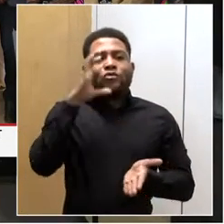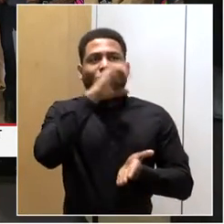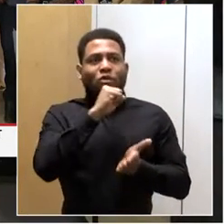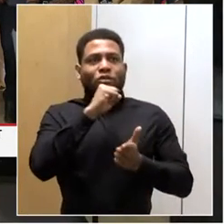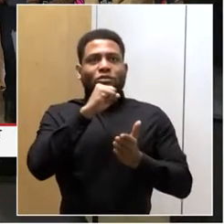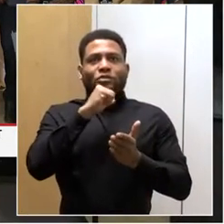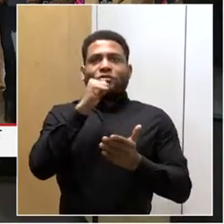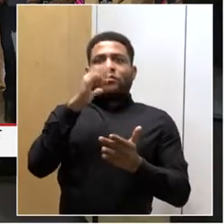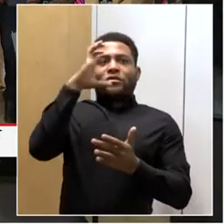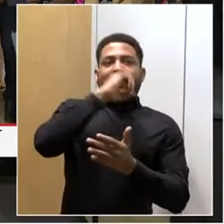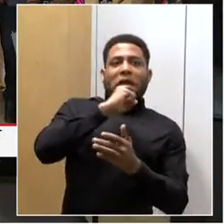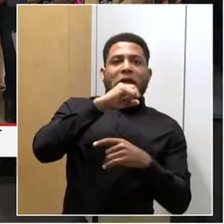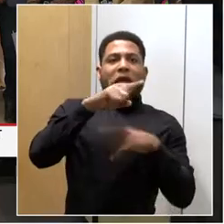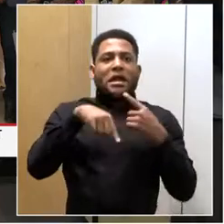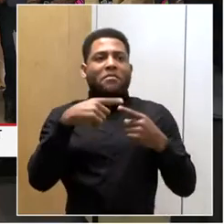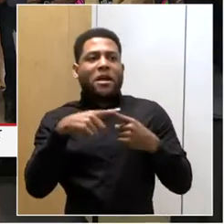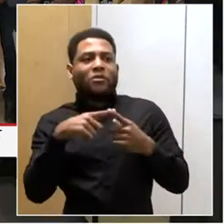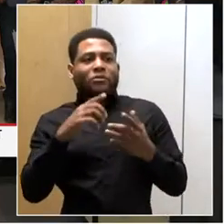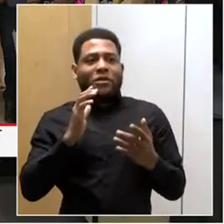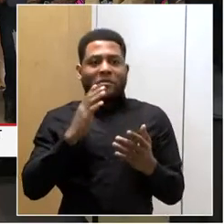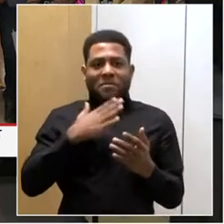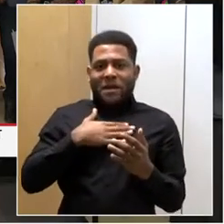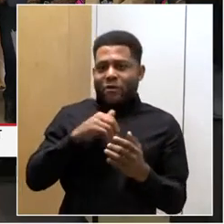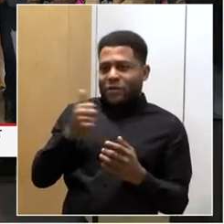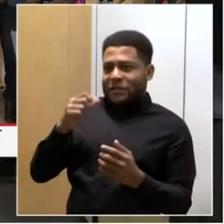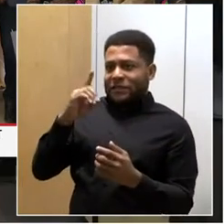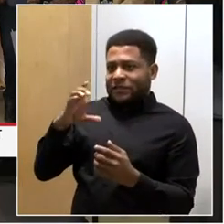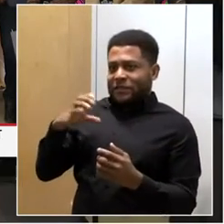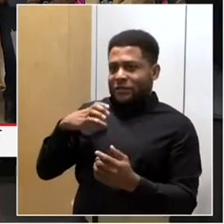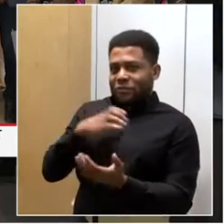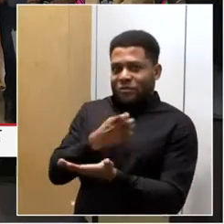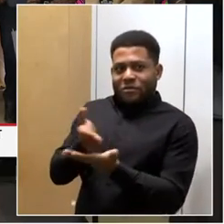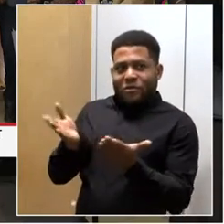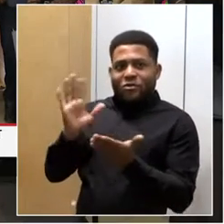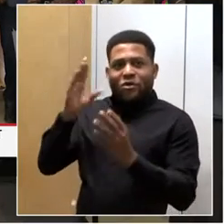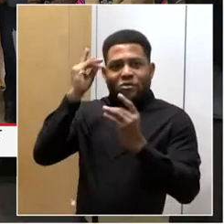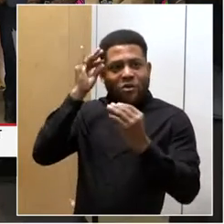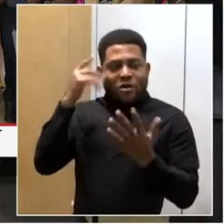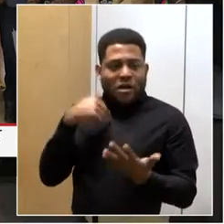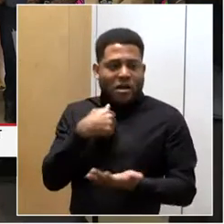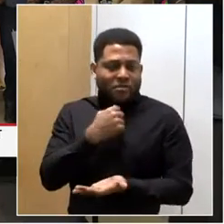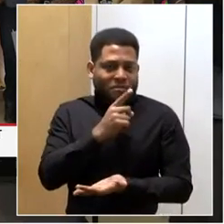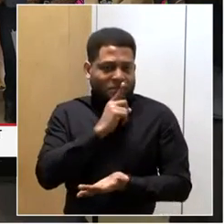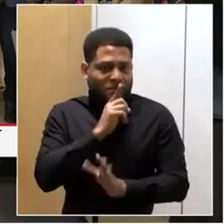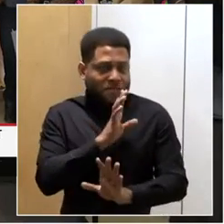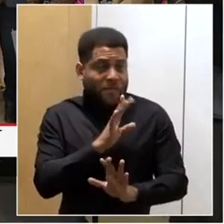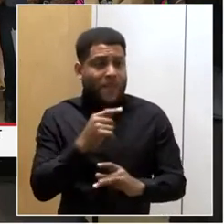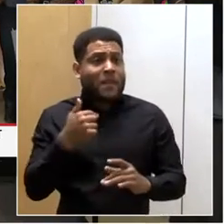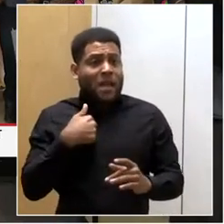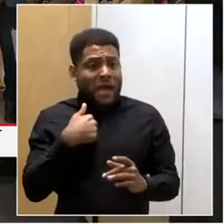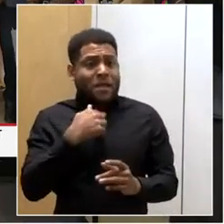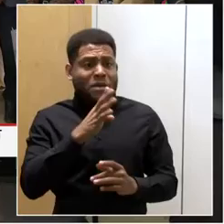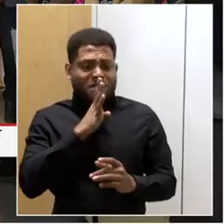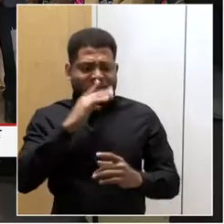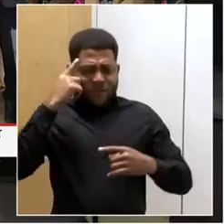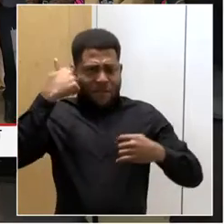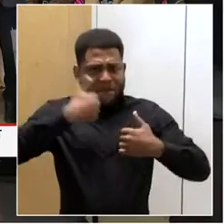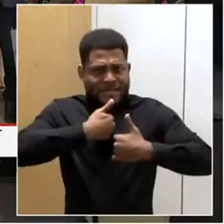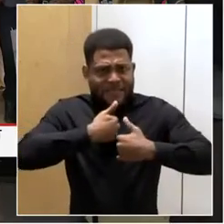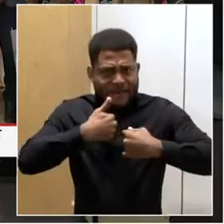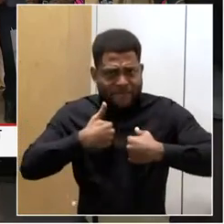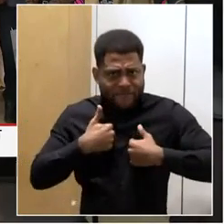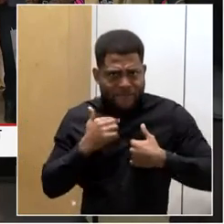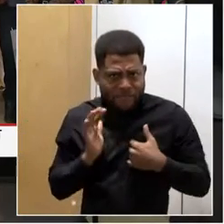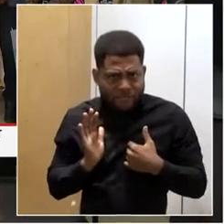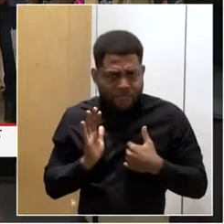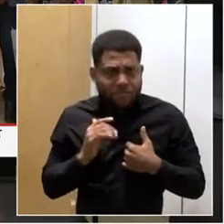my colleague's going to be. I speak for myself here. I'm not representing the chairman, but I have spoken to him pretty extensively, as I've also spoken